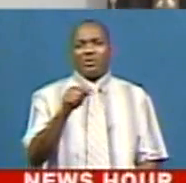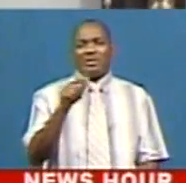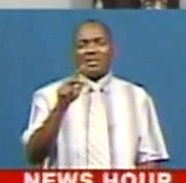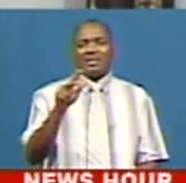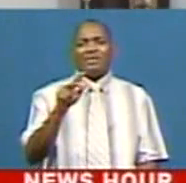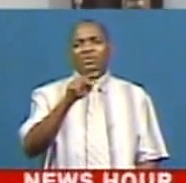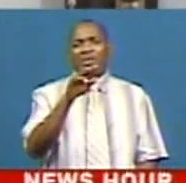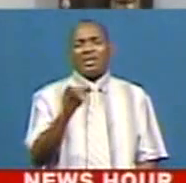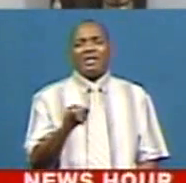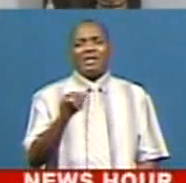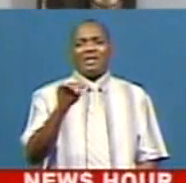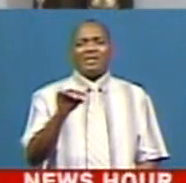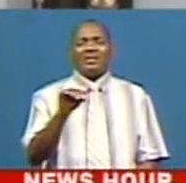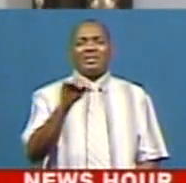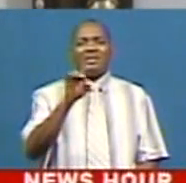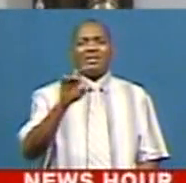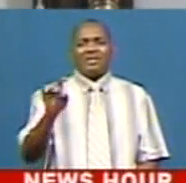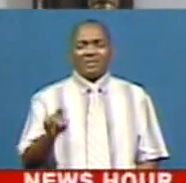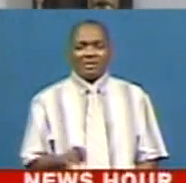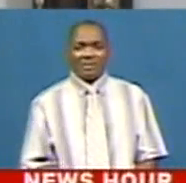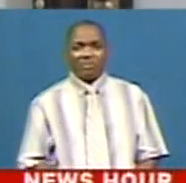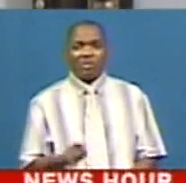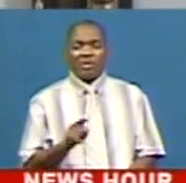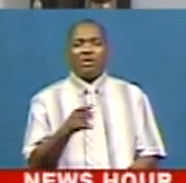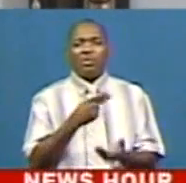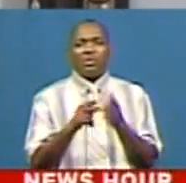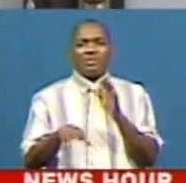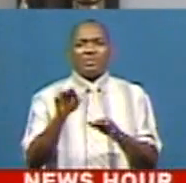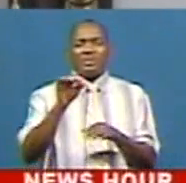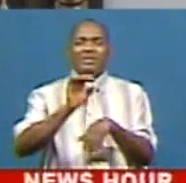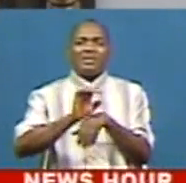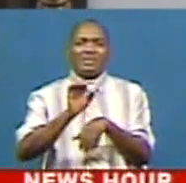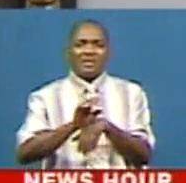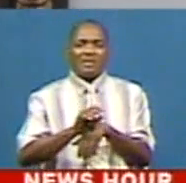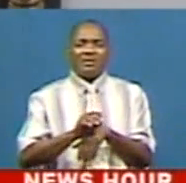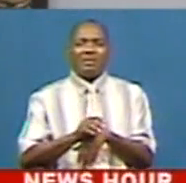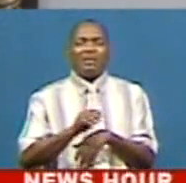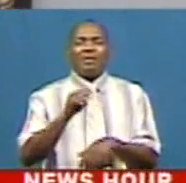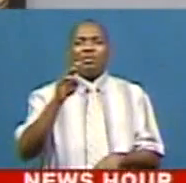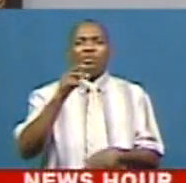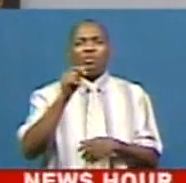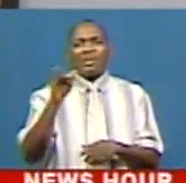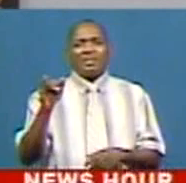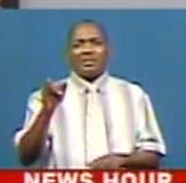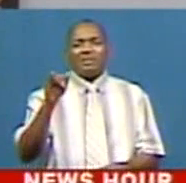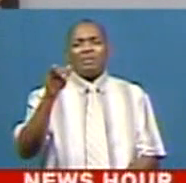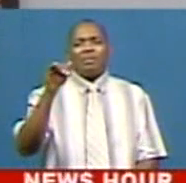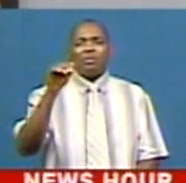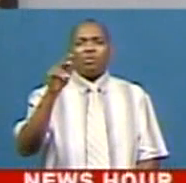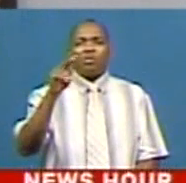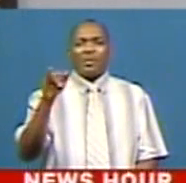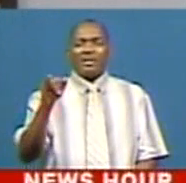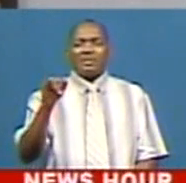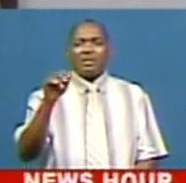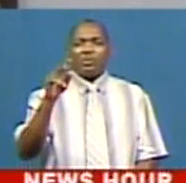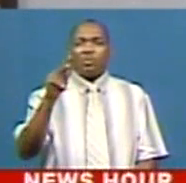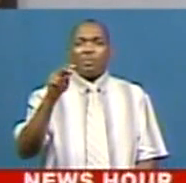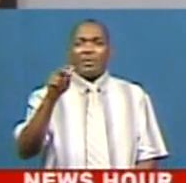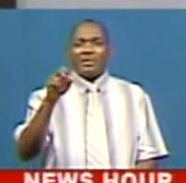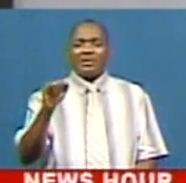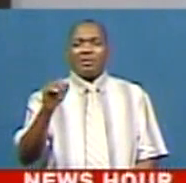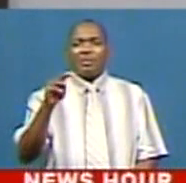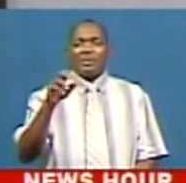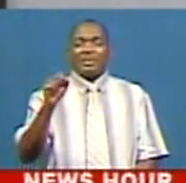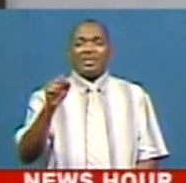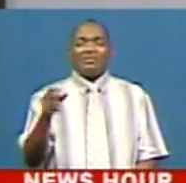23rd July, 1988 at the Holy Spirit Church in Bantama, Kumasi. After his ordination, he